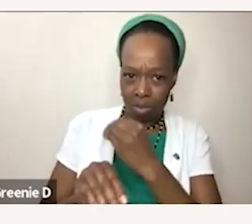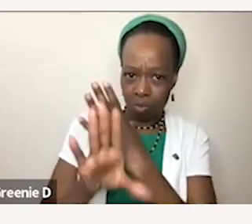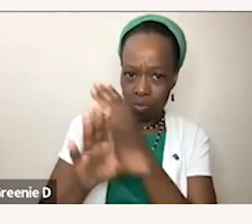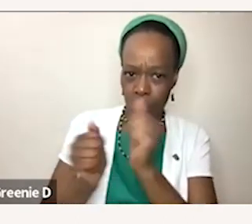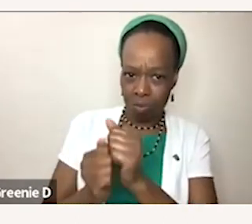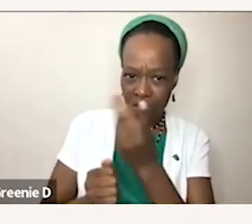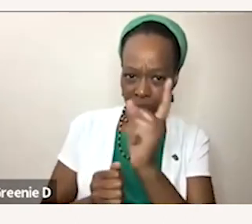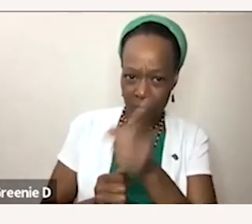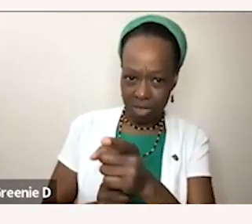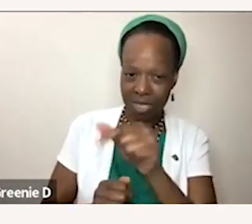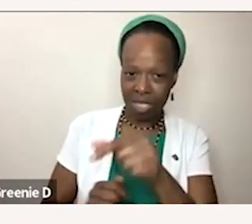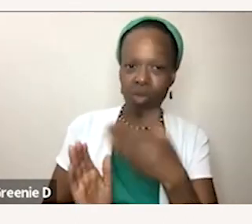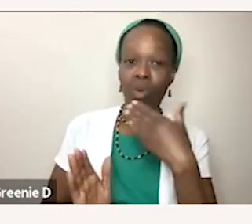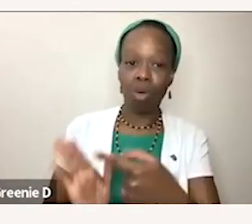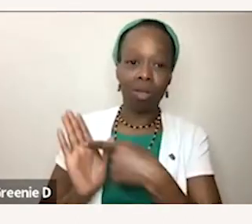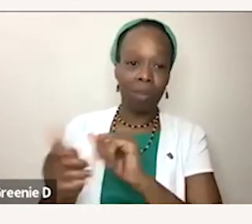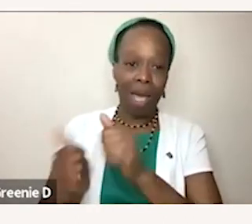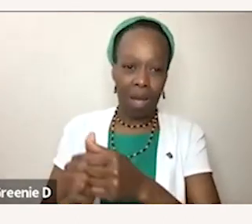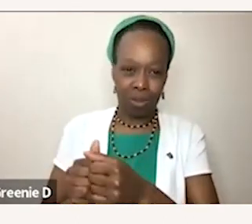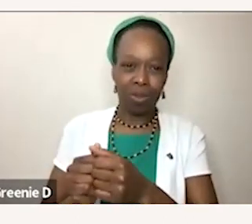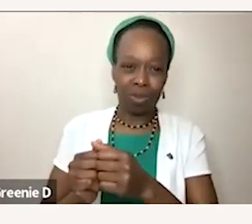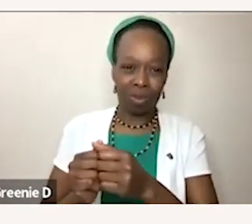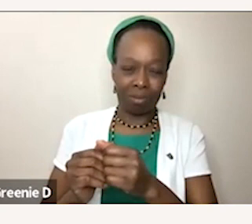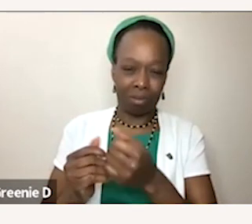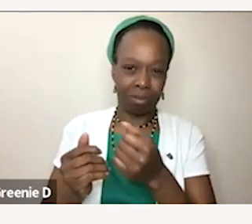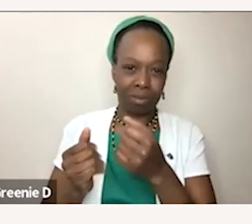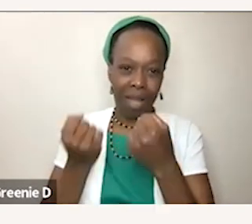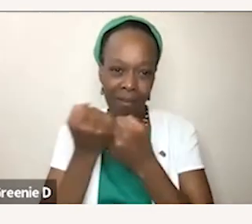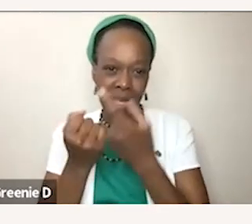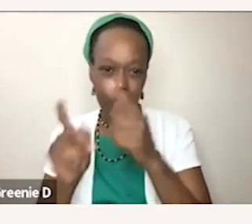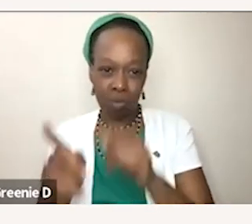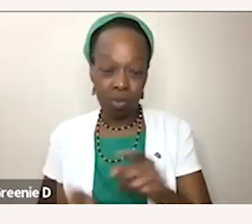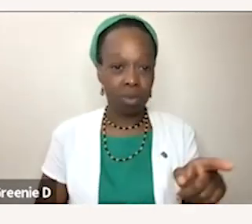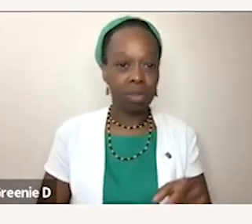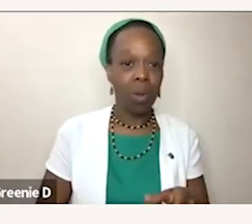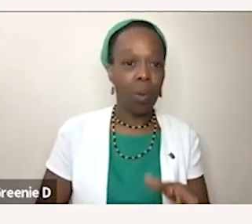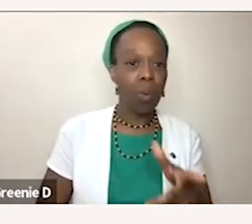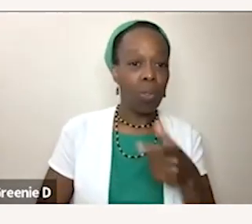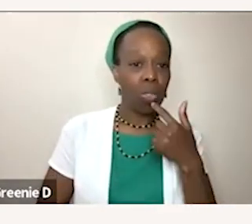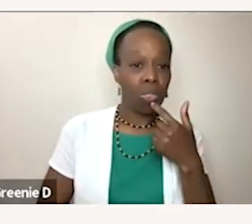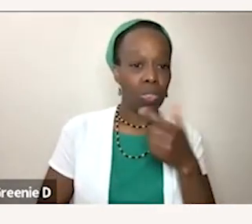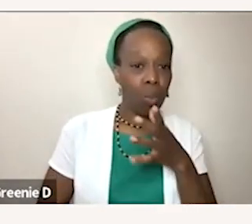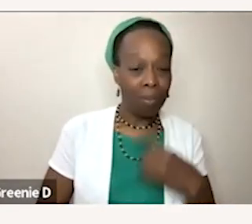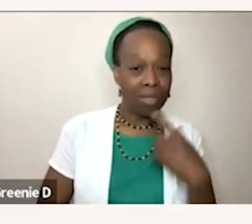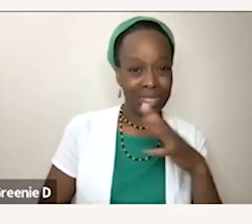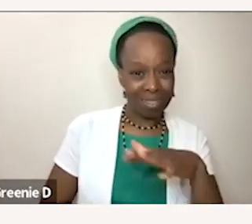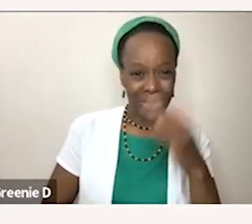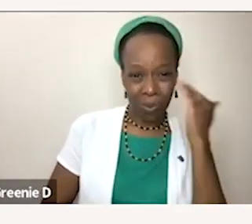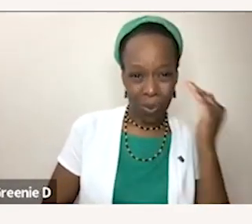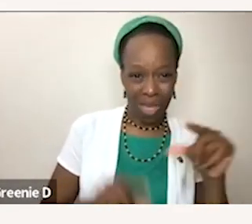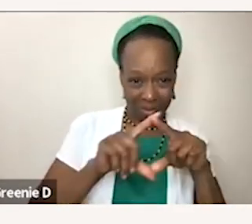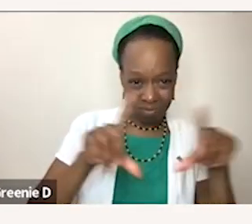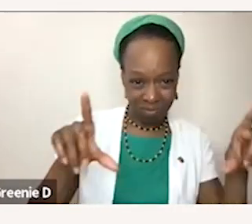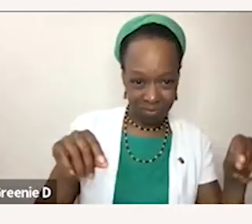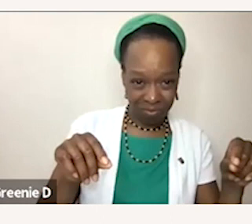how to call someone in. She said, so I just want to tell you something. That sign behind you actually makes